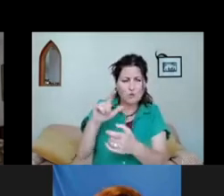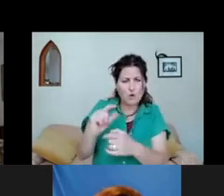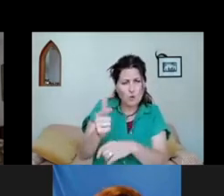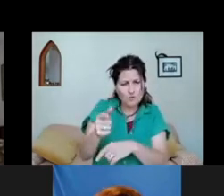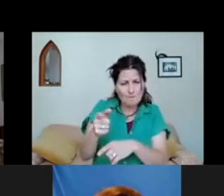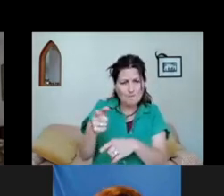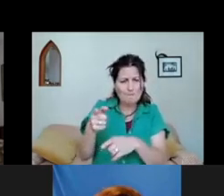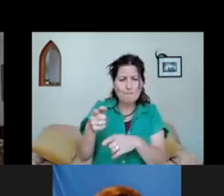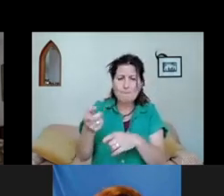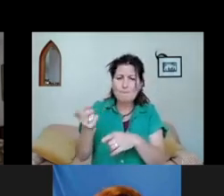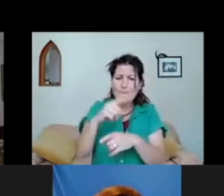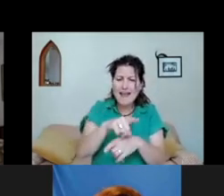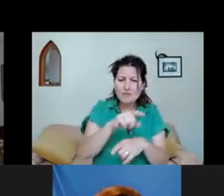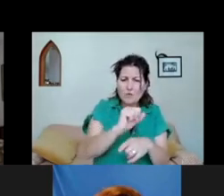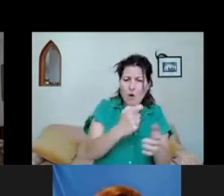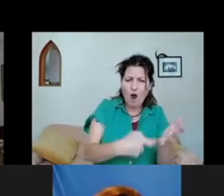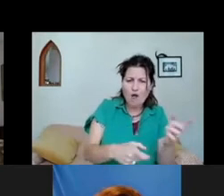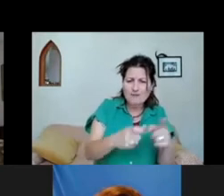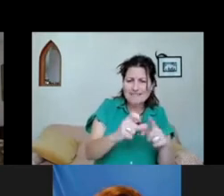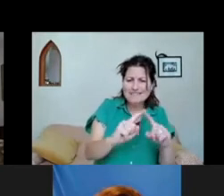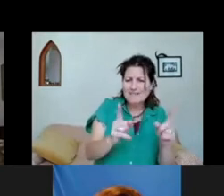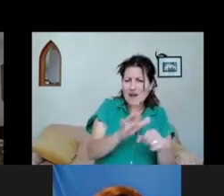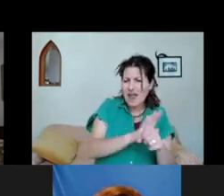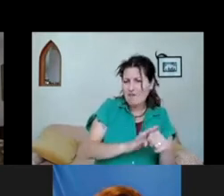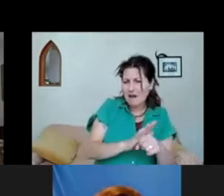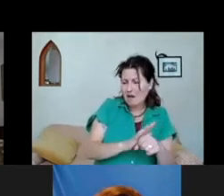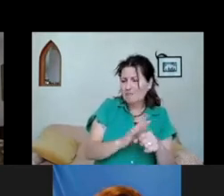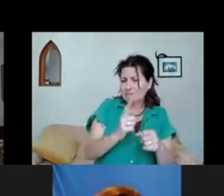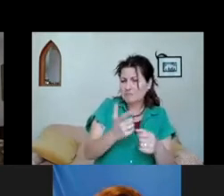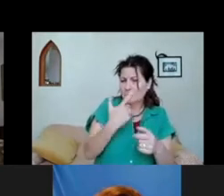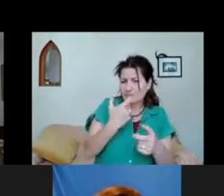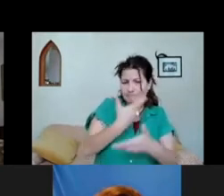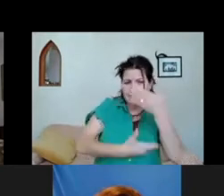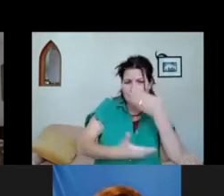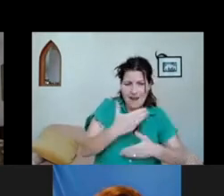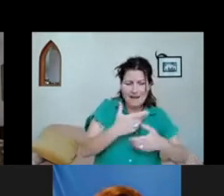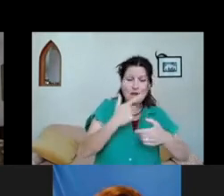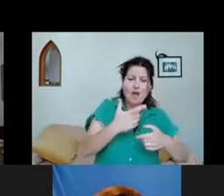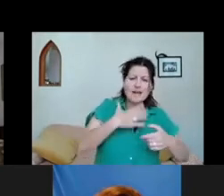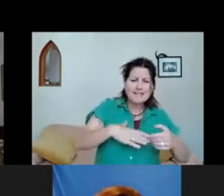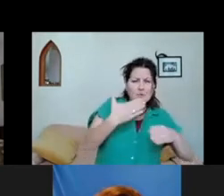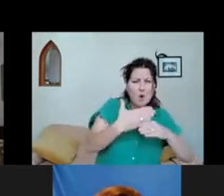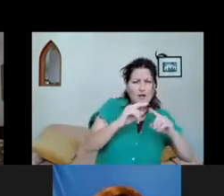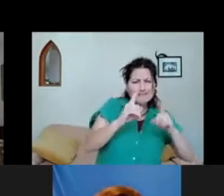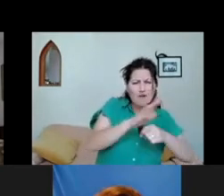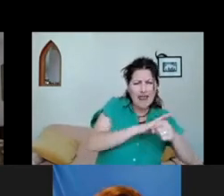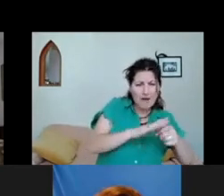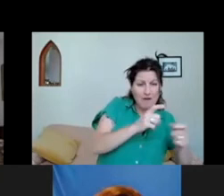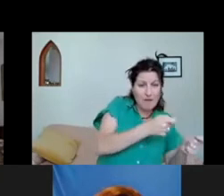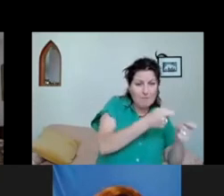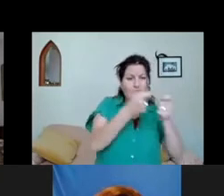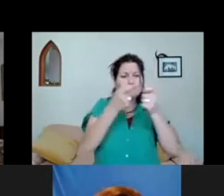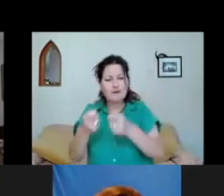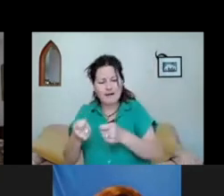you make a case for it, and that's you need to be working elsewhere to bring the work to Lewisham, then of course we